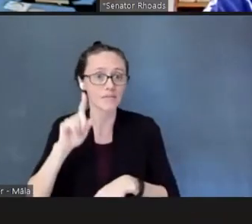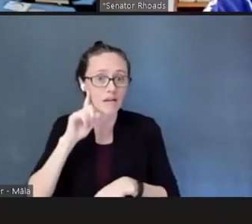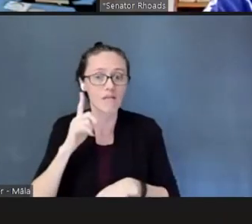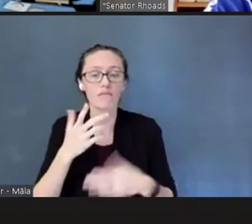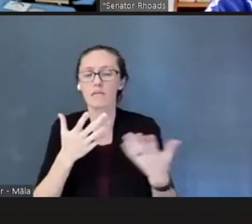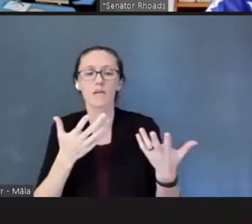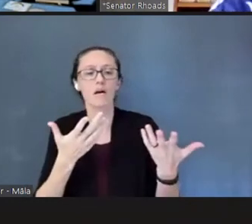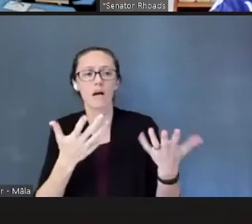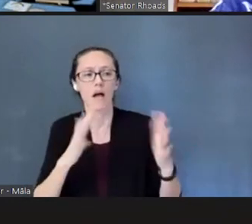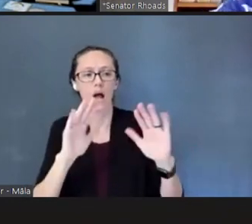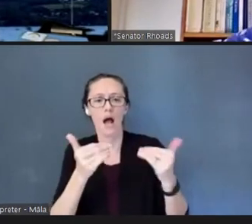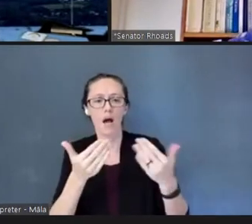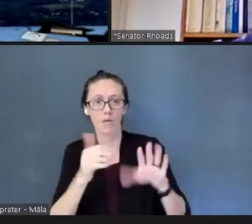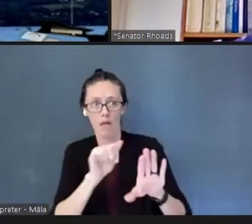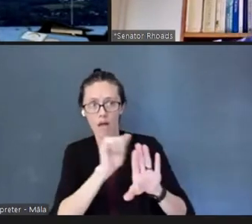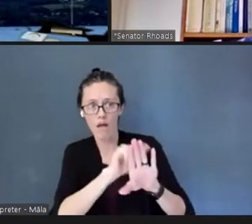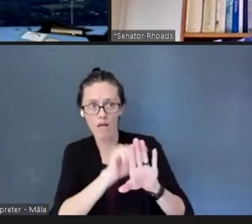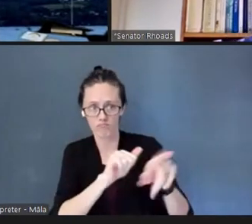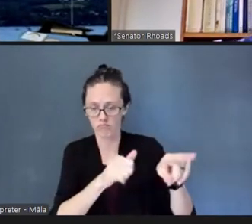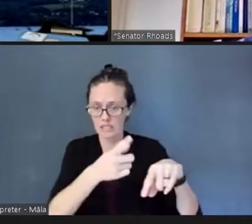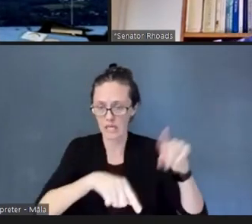Yes, I am.